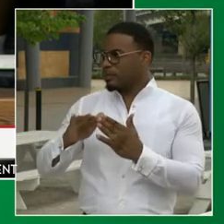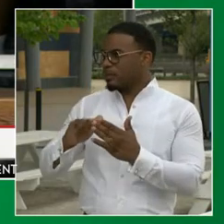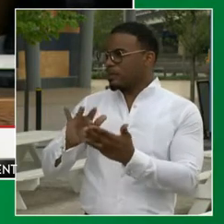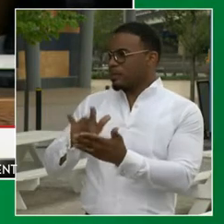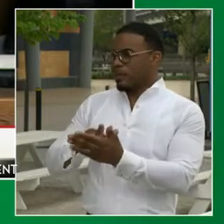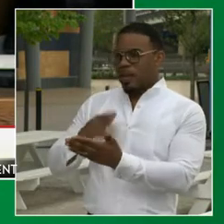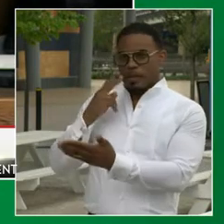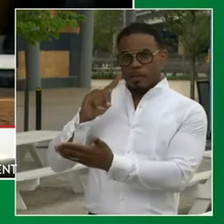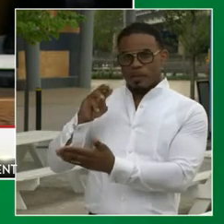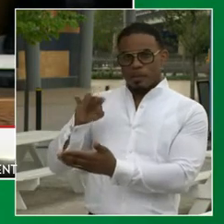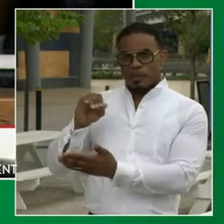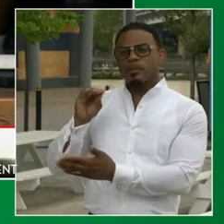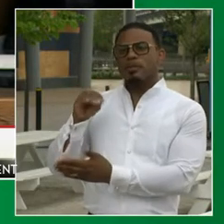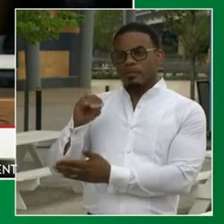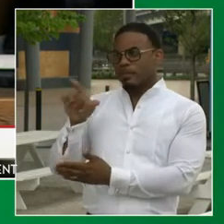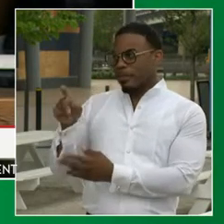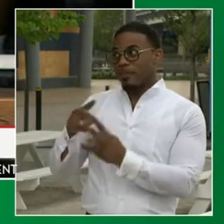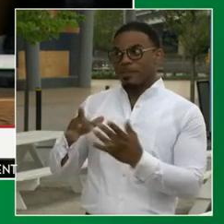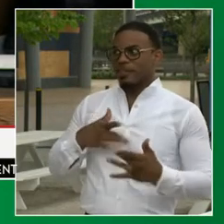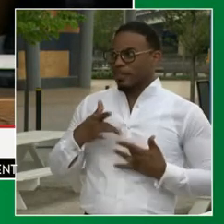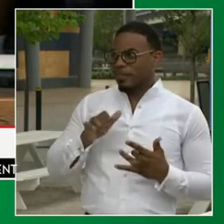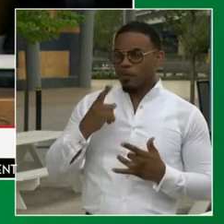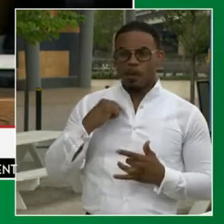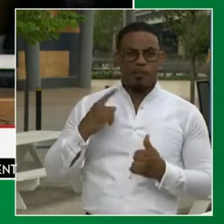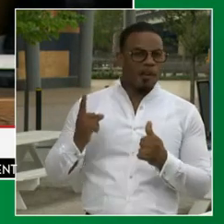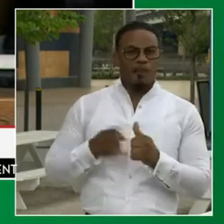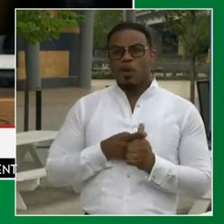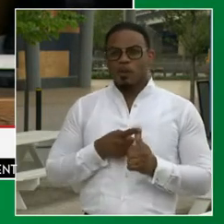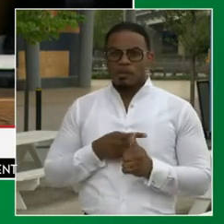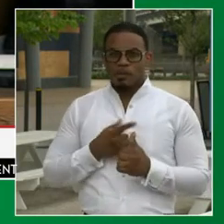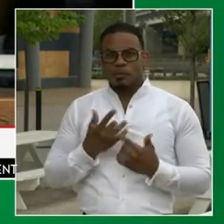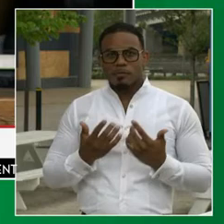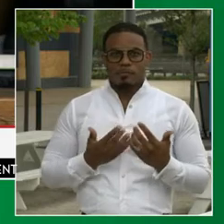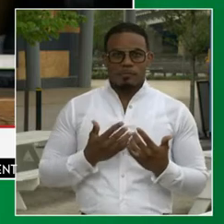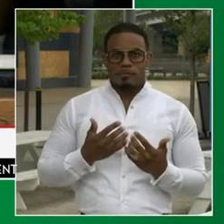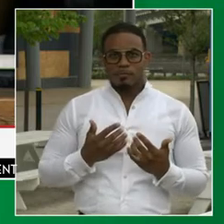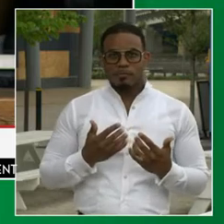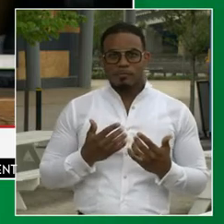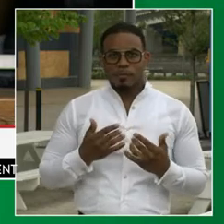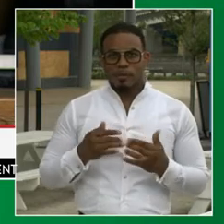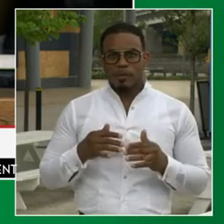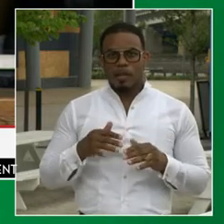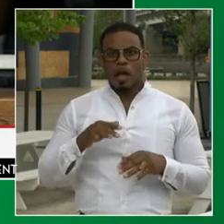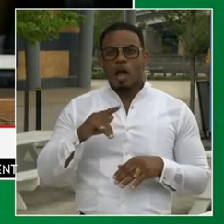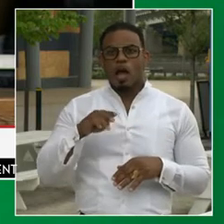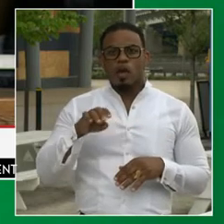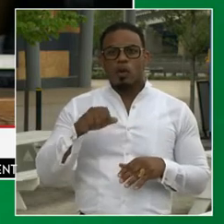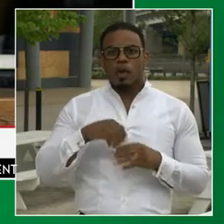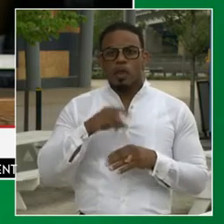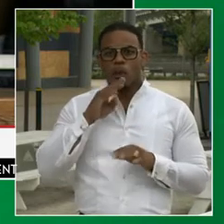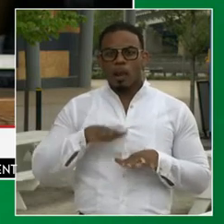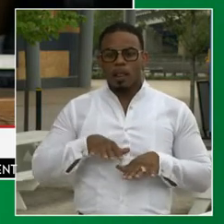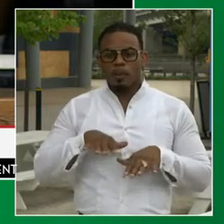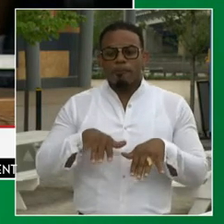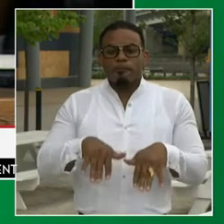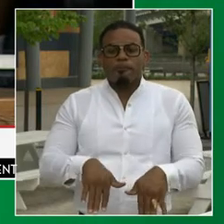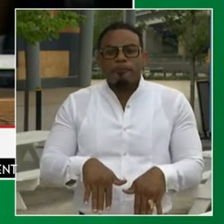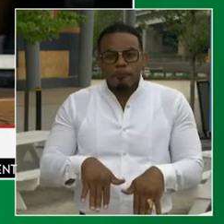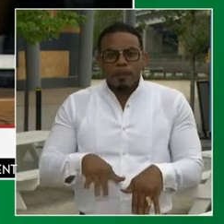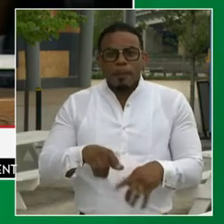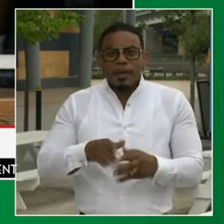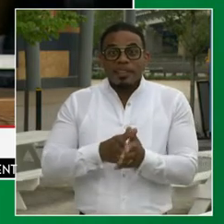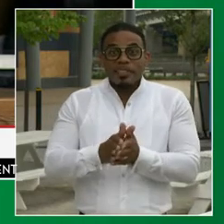camera shaking his head because he's very excited. This is one of our first toes in the water or toes in the suds about